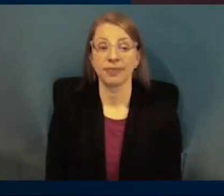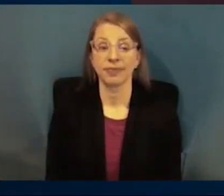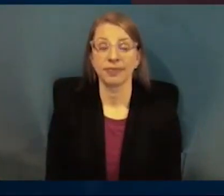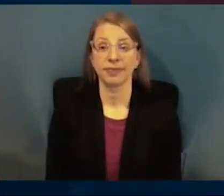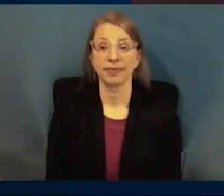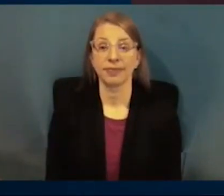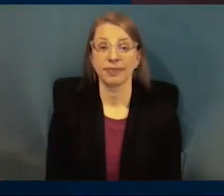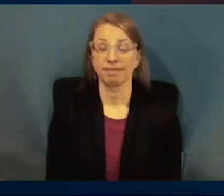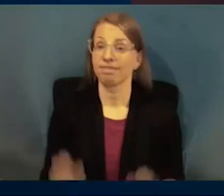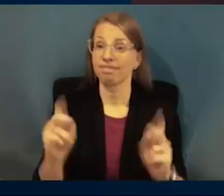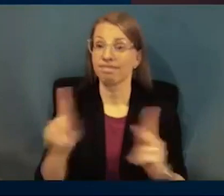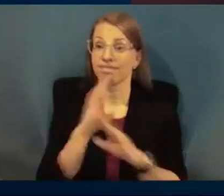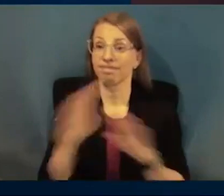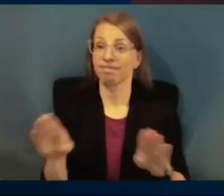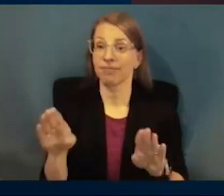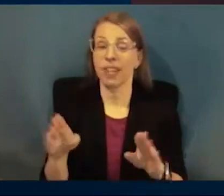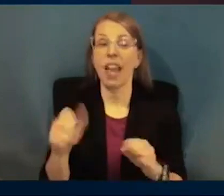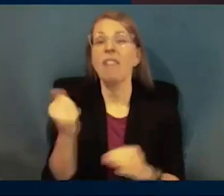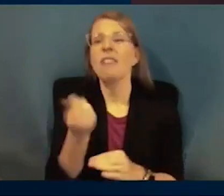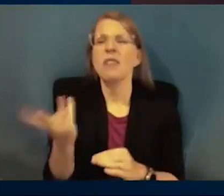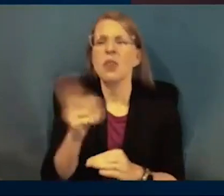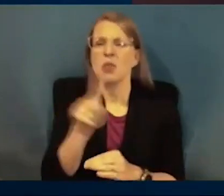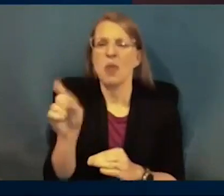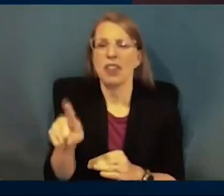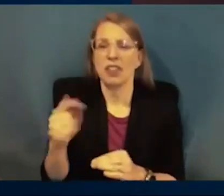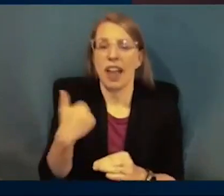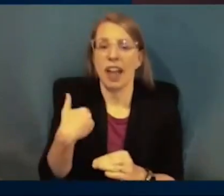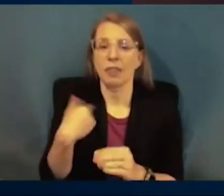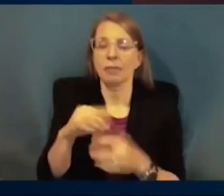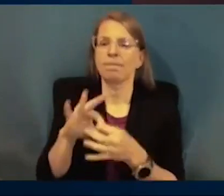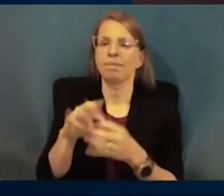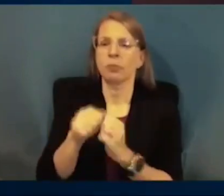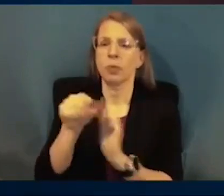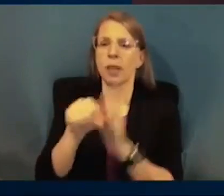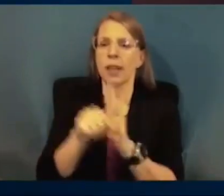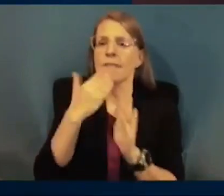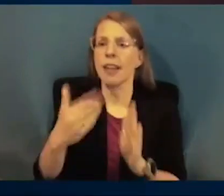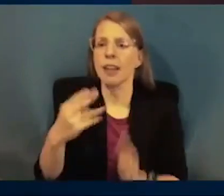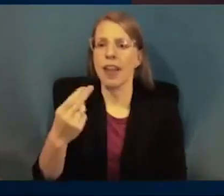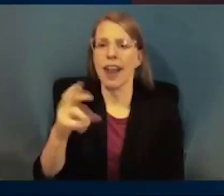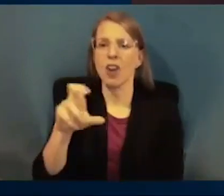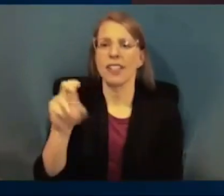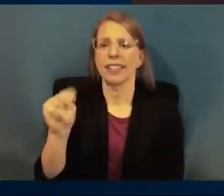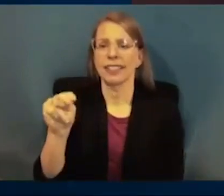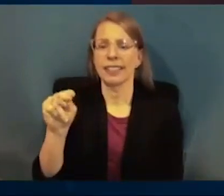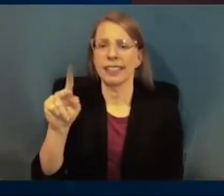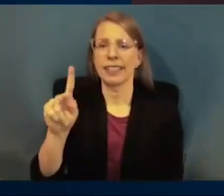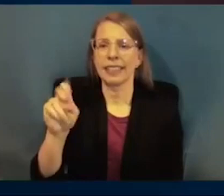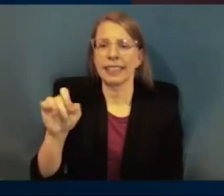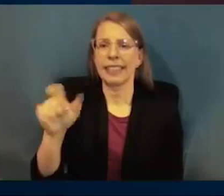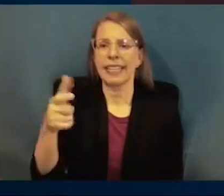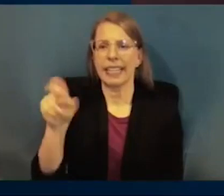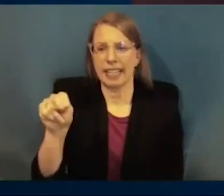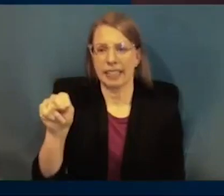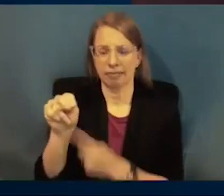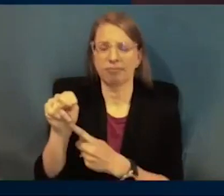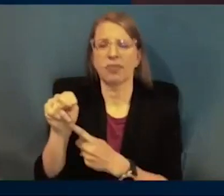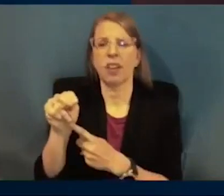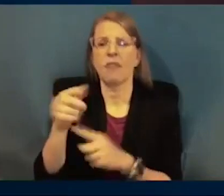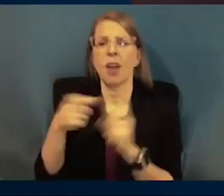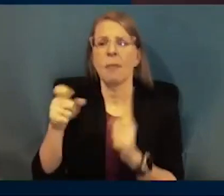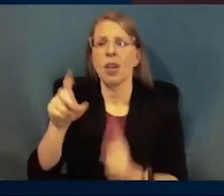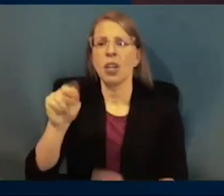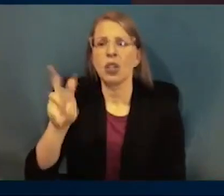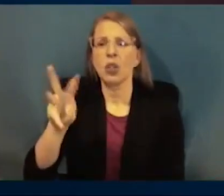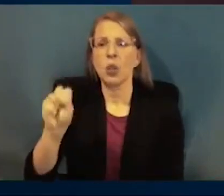Okay, so I do have a couple of questions. Speaking of Springfield, and thank you to Harrison Keegan with News Leader for sending this in. He is curious